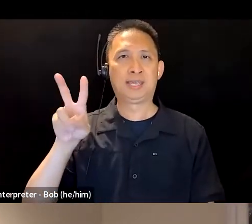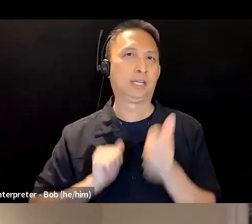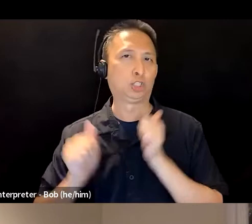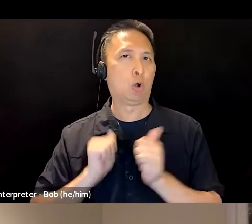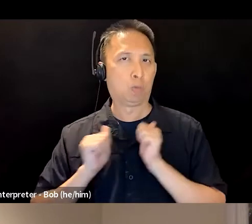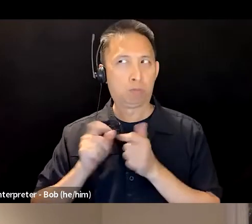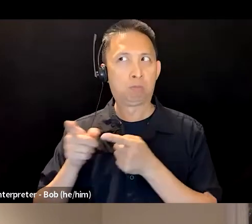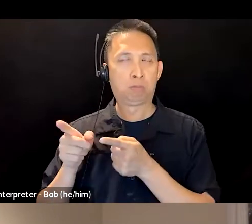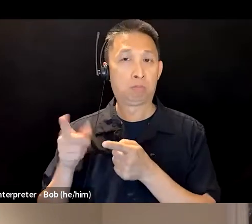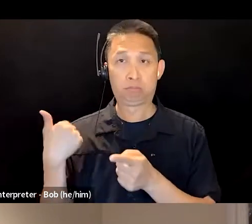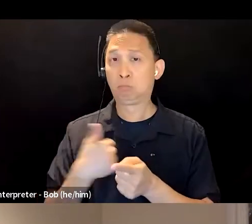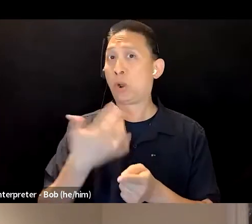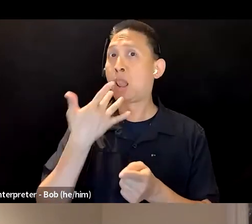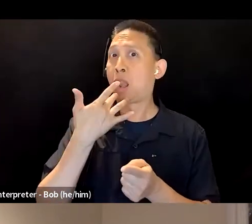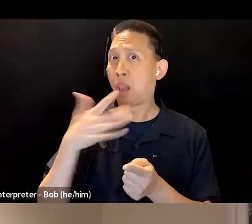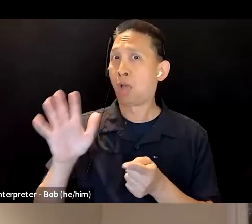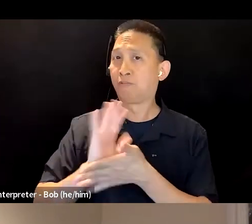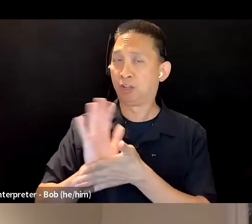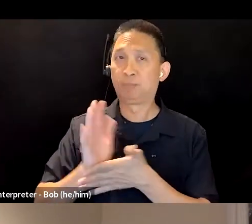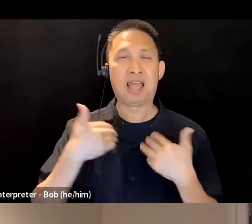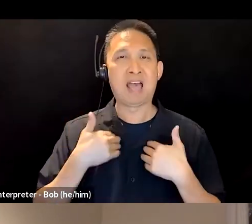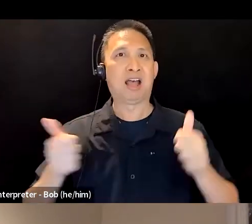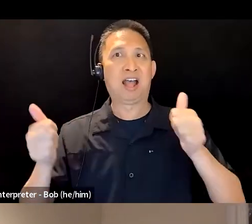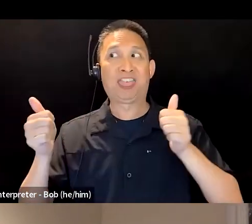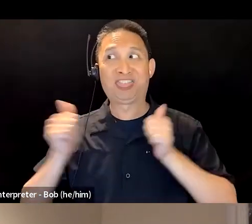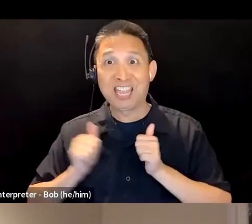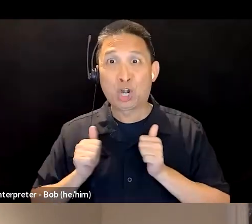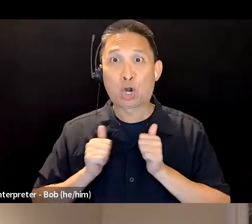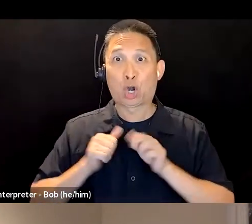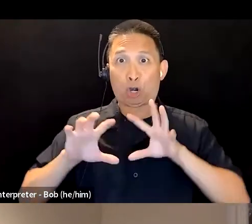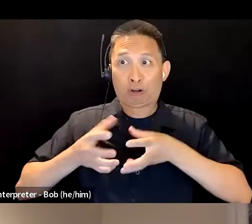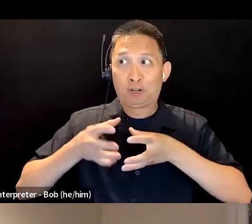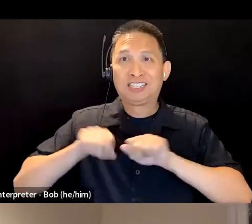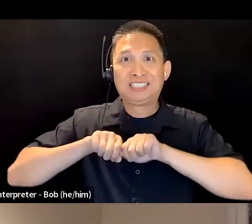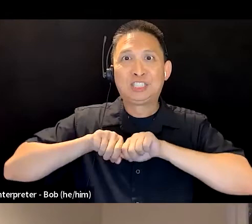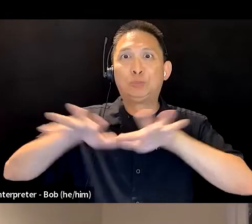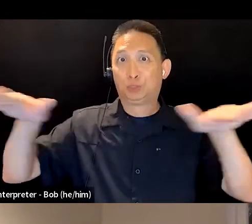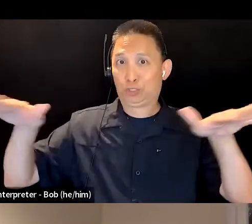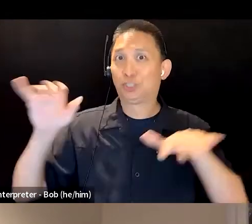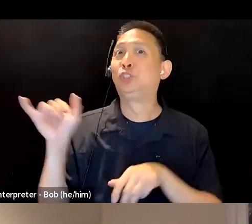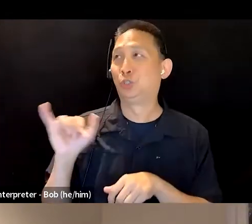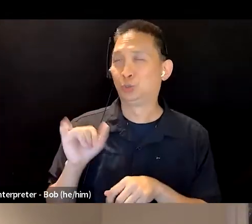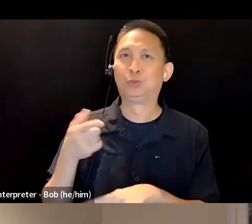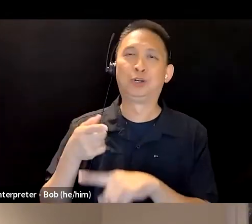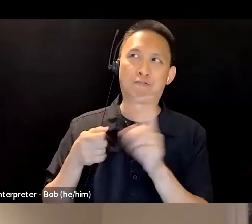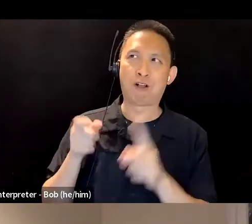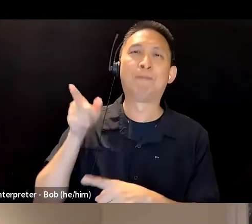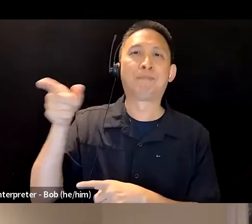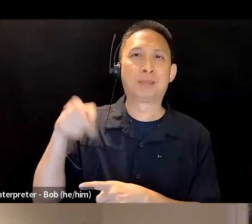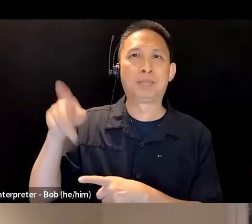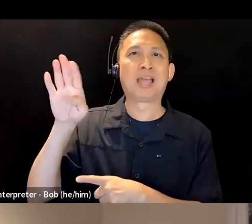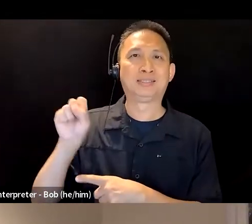lucky films to get a theatrical distribution from the theatrical distribution arm